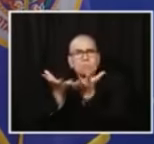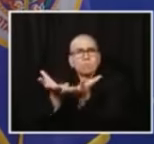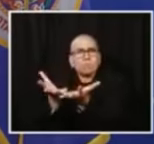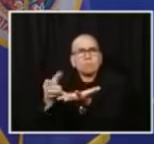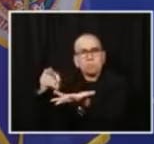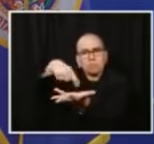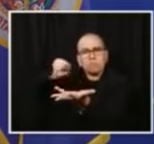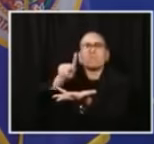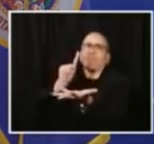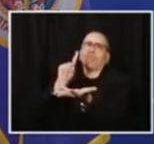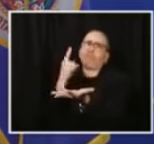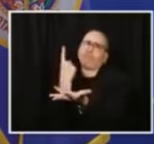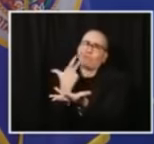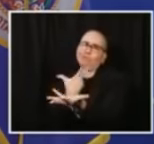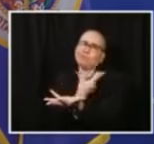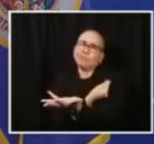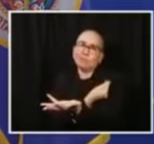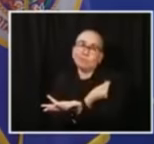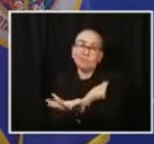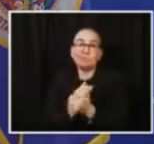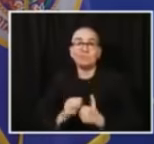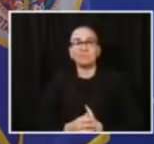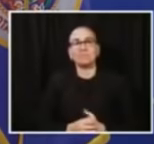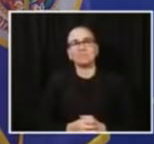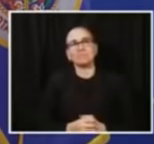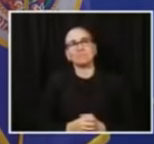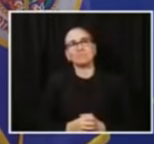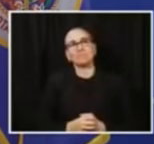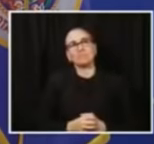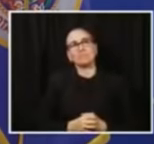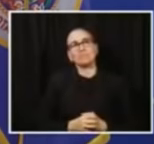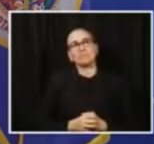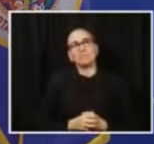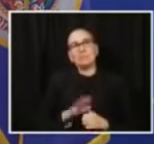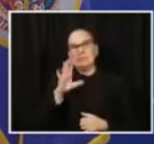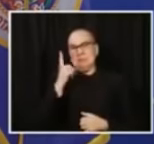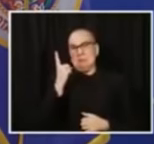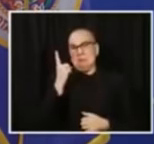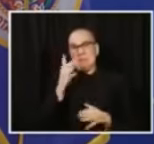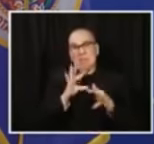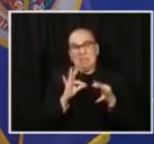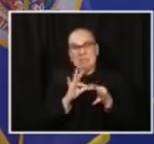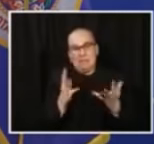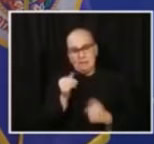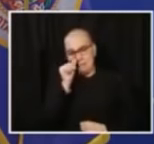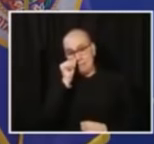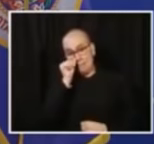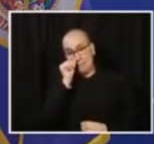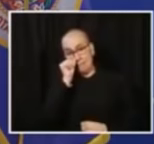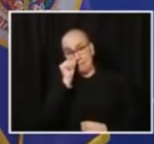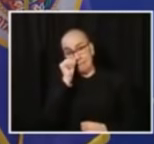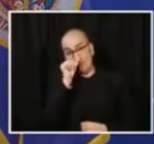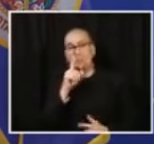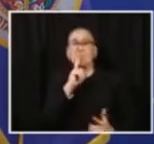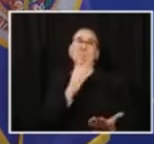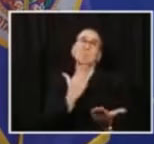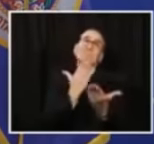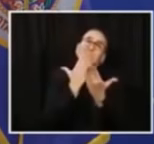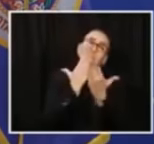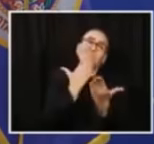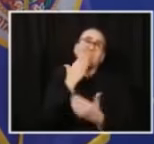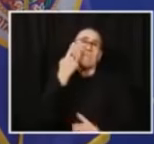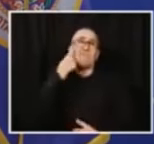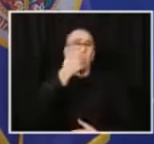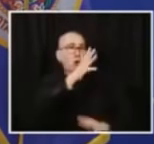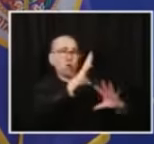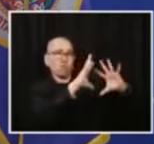here. I just want to say just one more final word about how grateful I am for the expertise and the incredibly hard work of